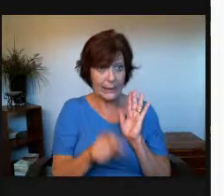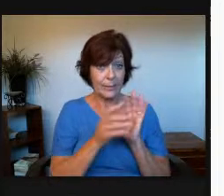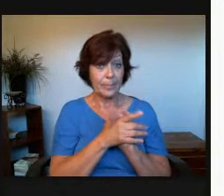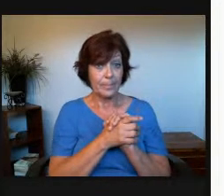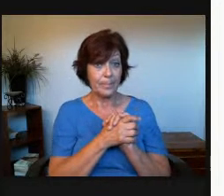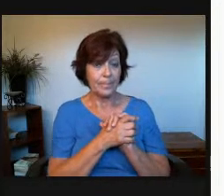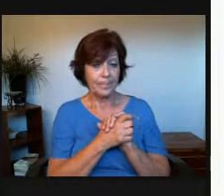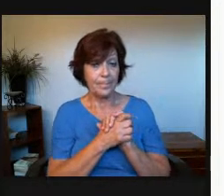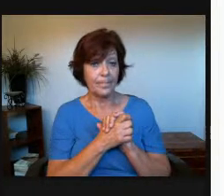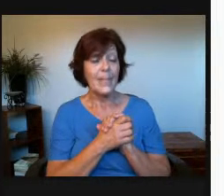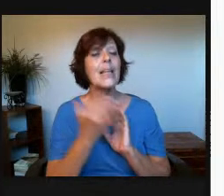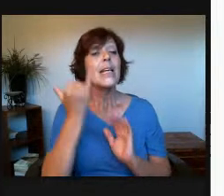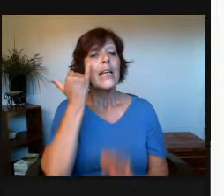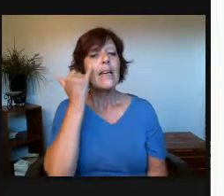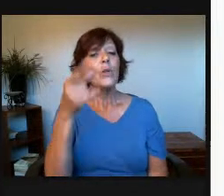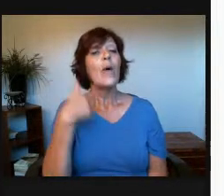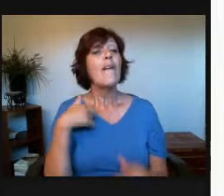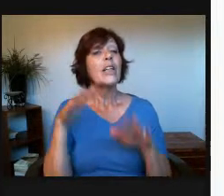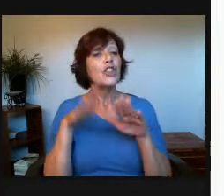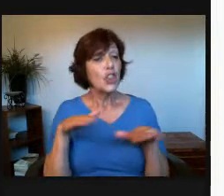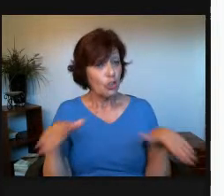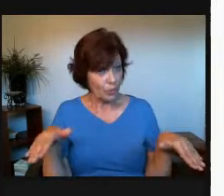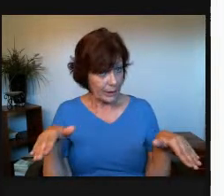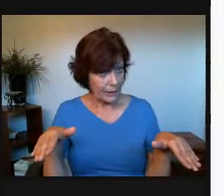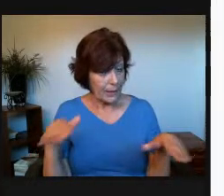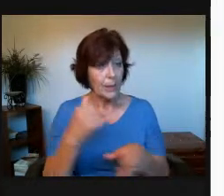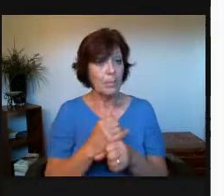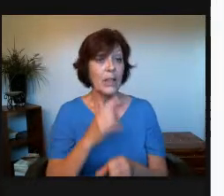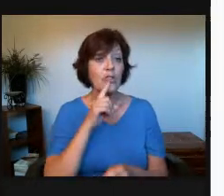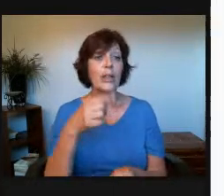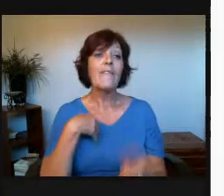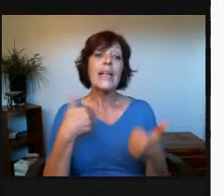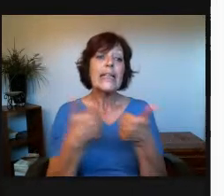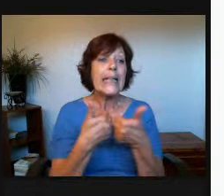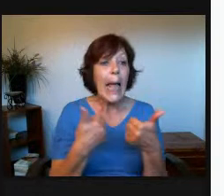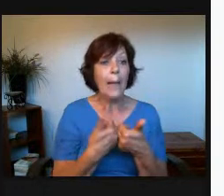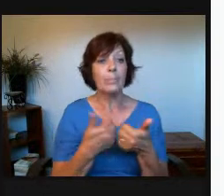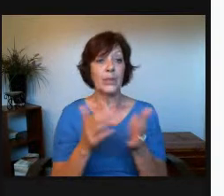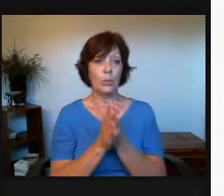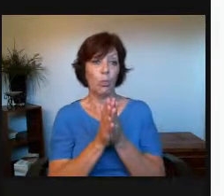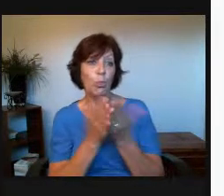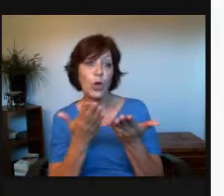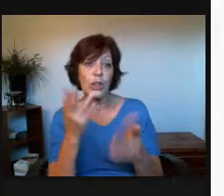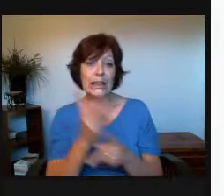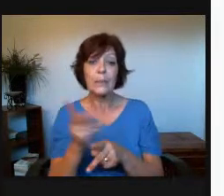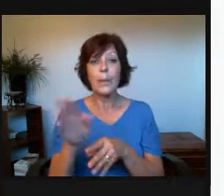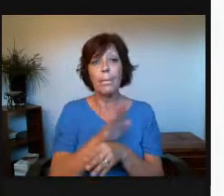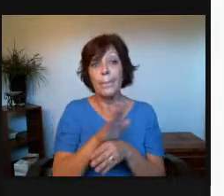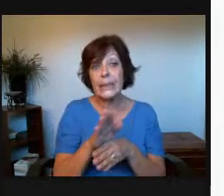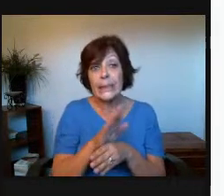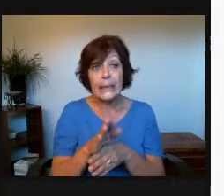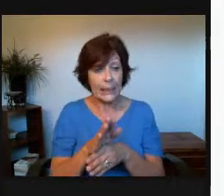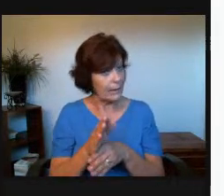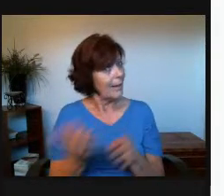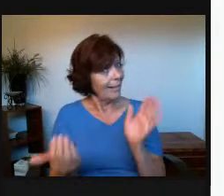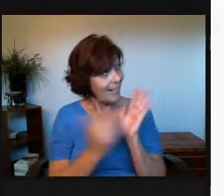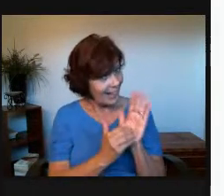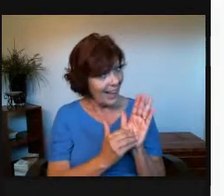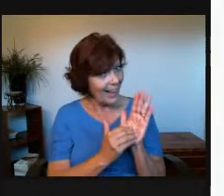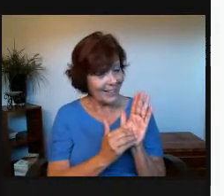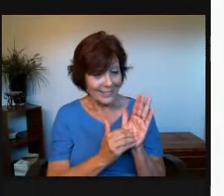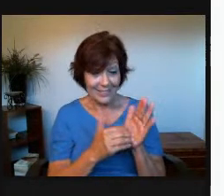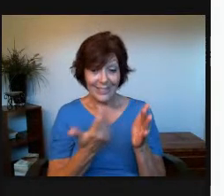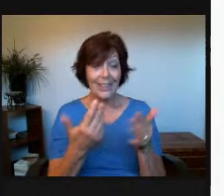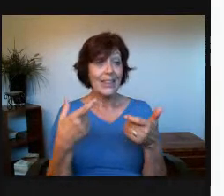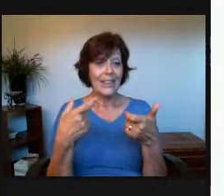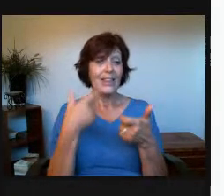also. If you have children, you want to make sure that you have games and books to keep them occupied. Once again, once the battery